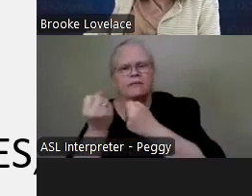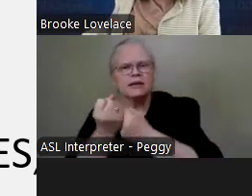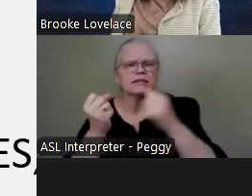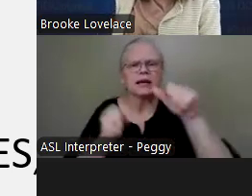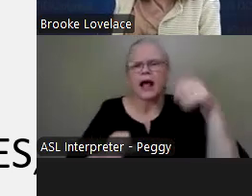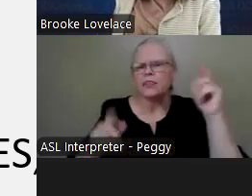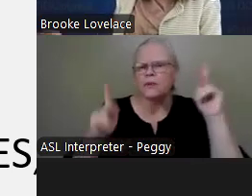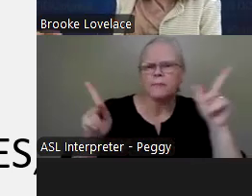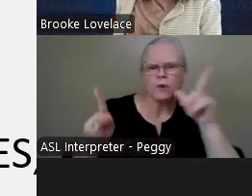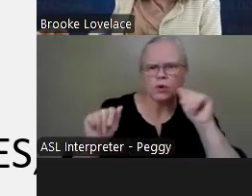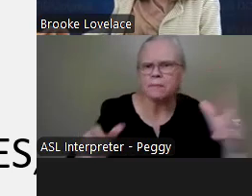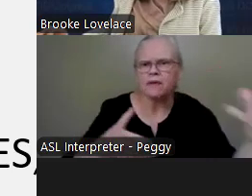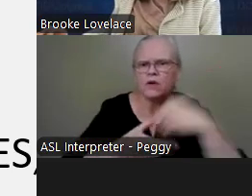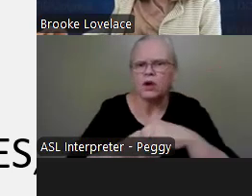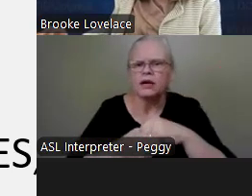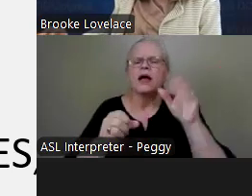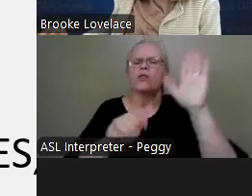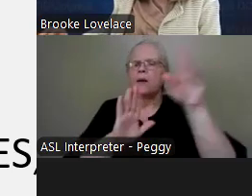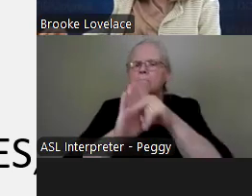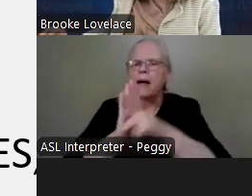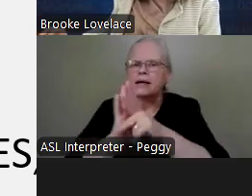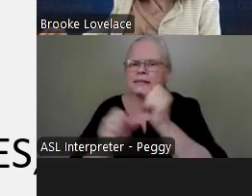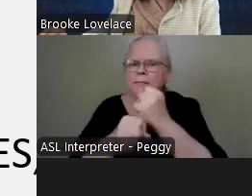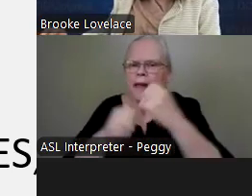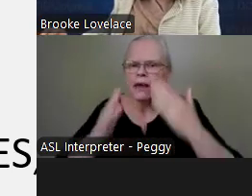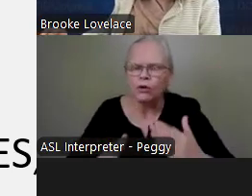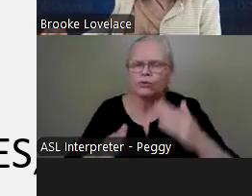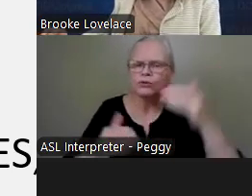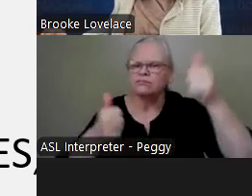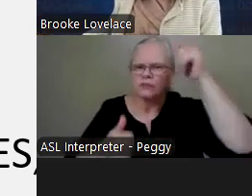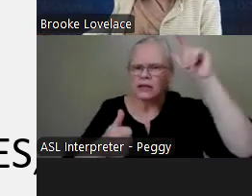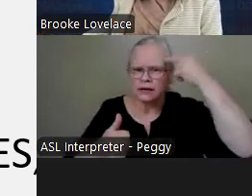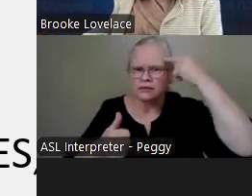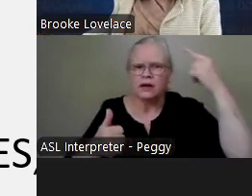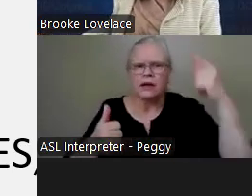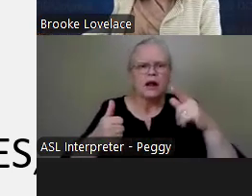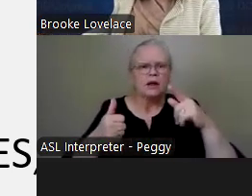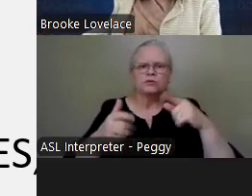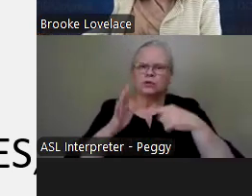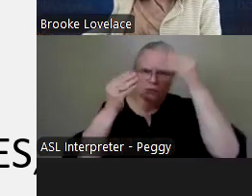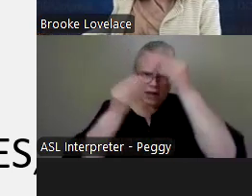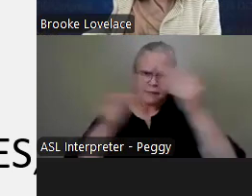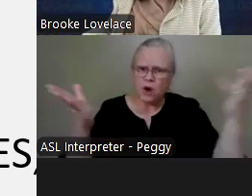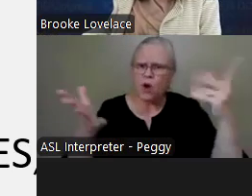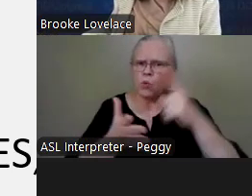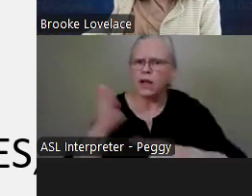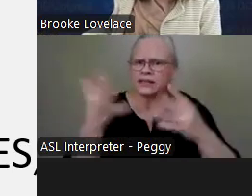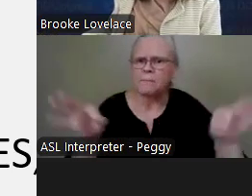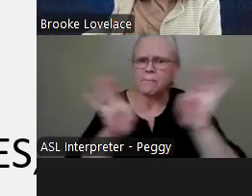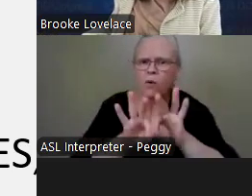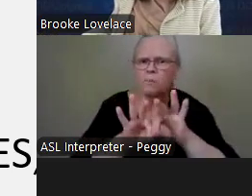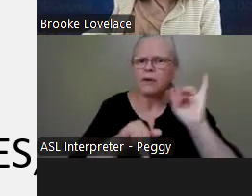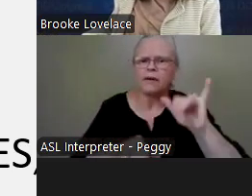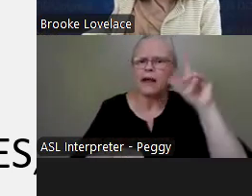can strengthen their engagement with policymakers on issues and legislation that matter to them. So this is like some of our capital chat